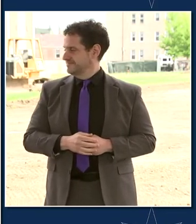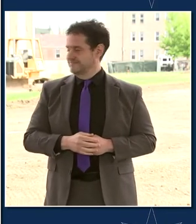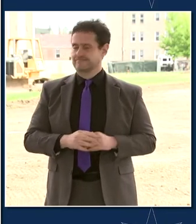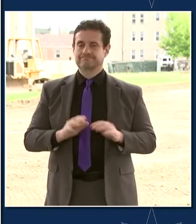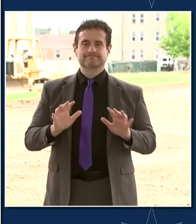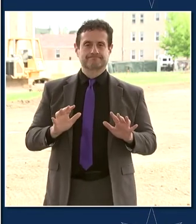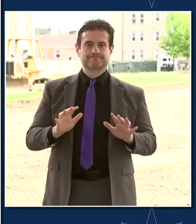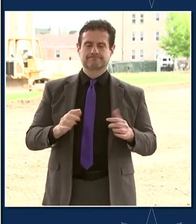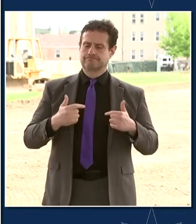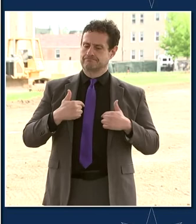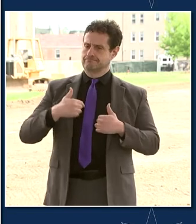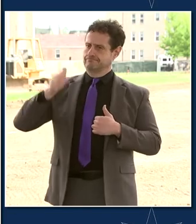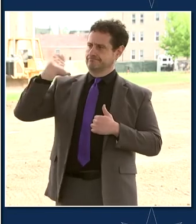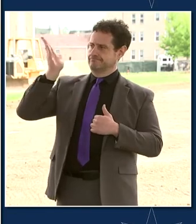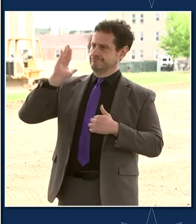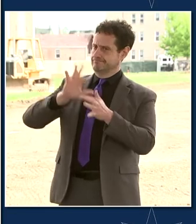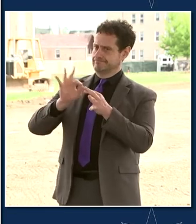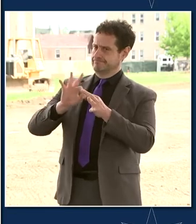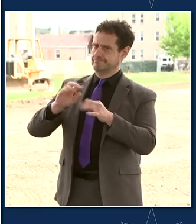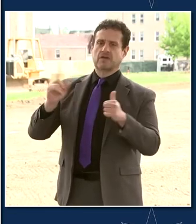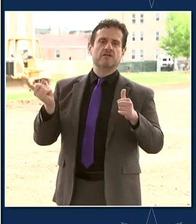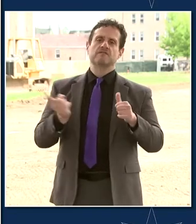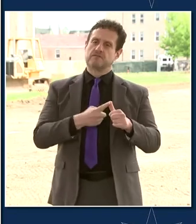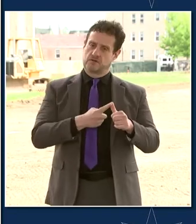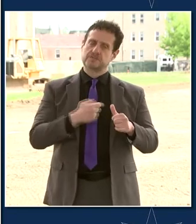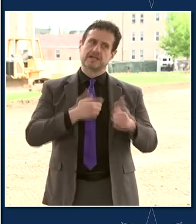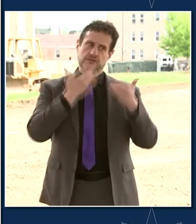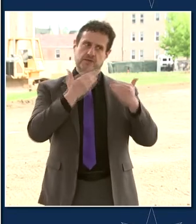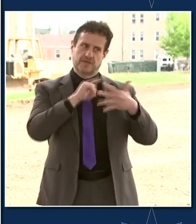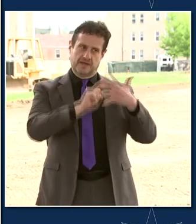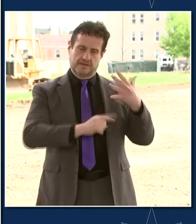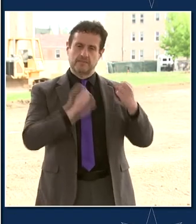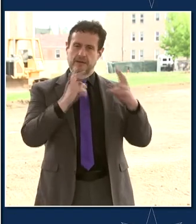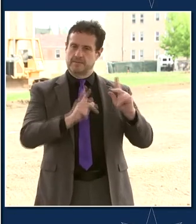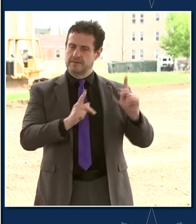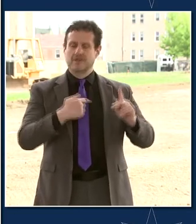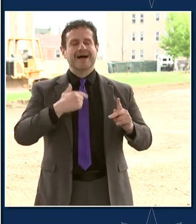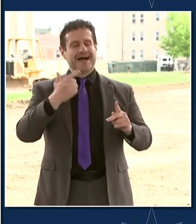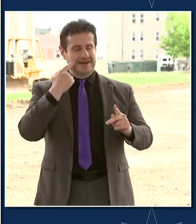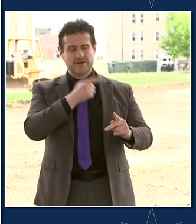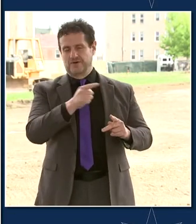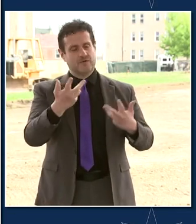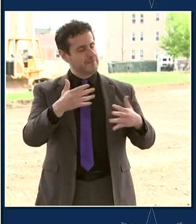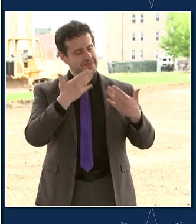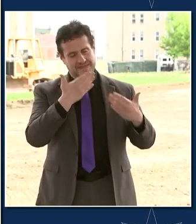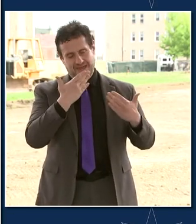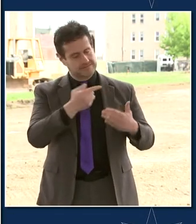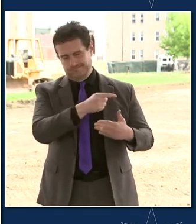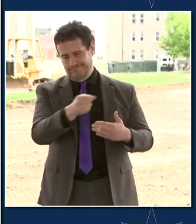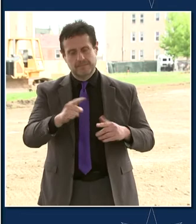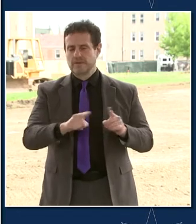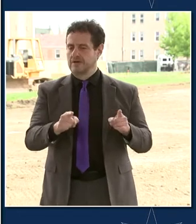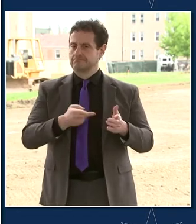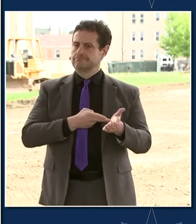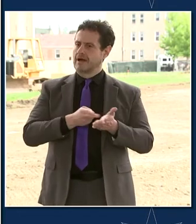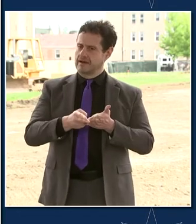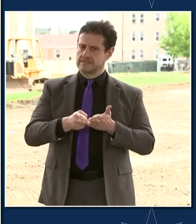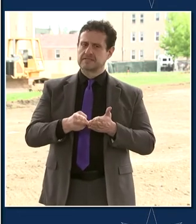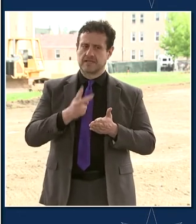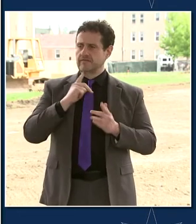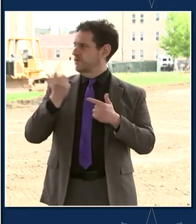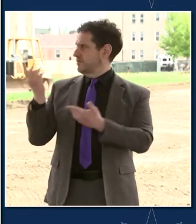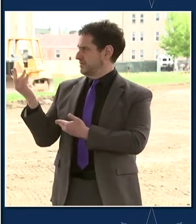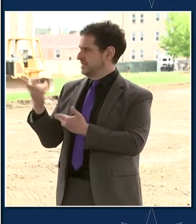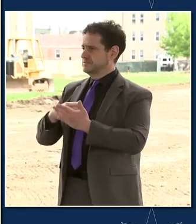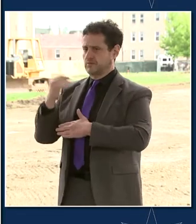So before I start my remarks, I really have to thank a bunch of people, and I know folks have been thanked, but you honestly, when it comes to things like this